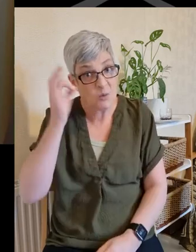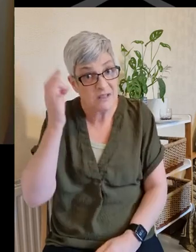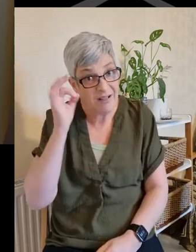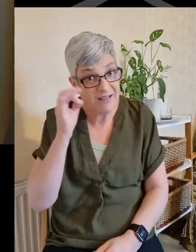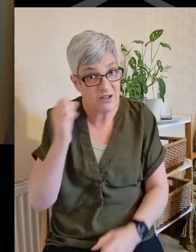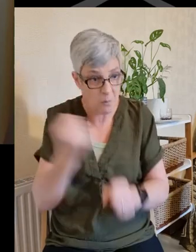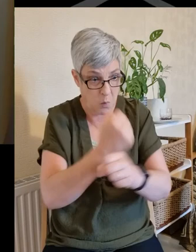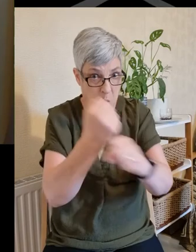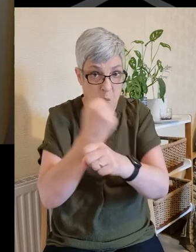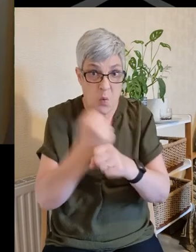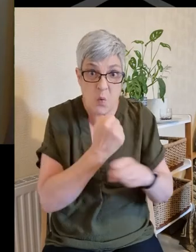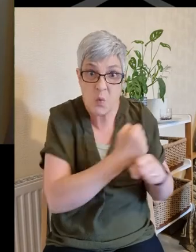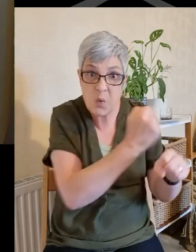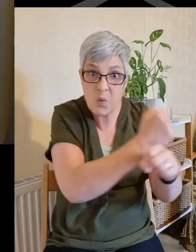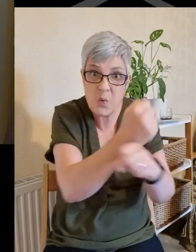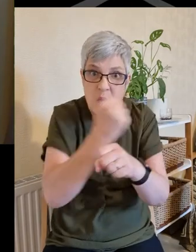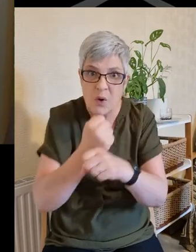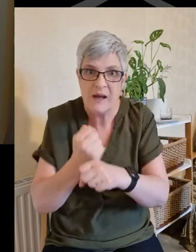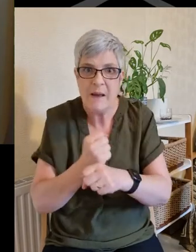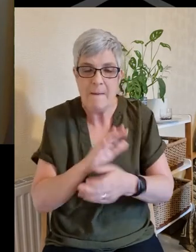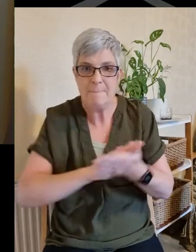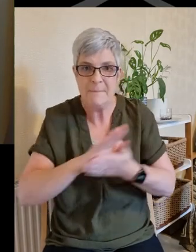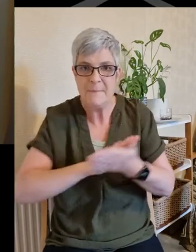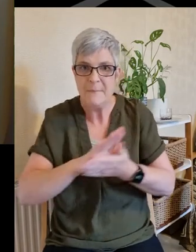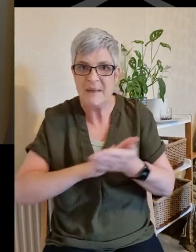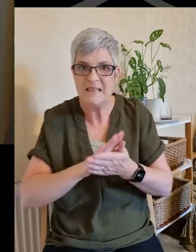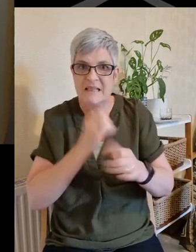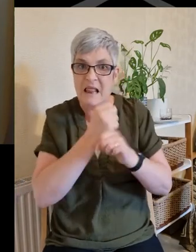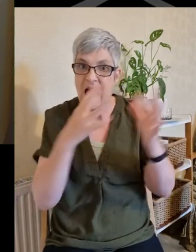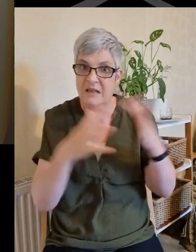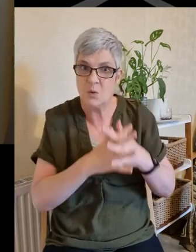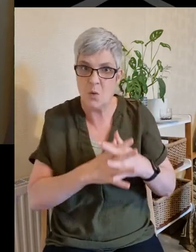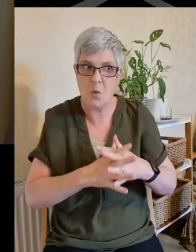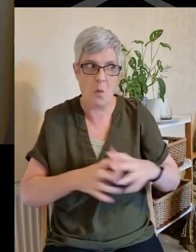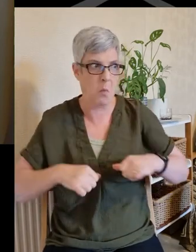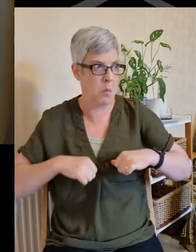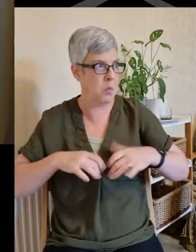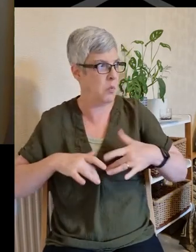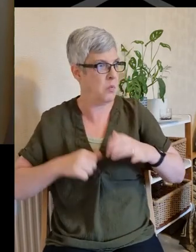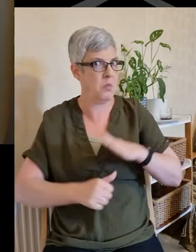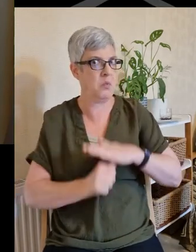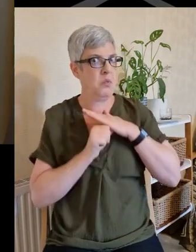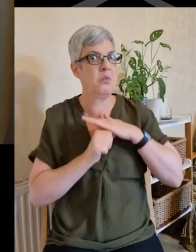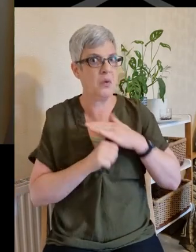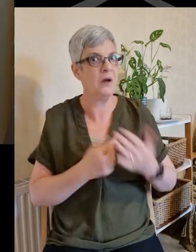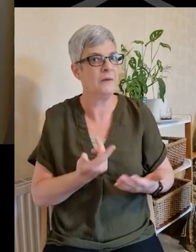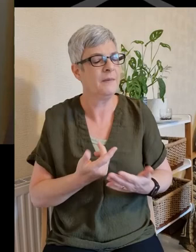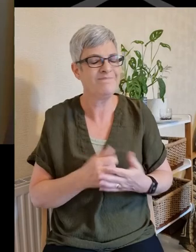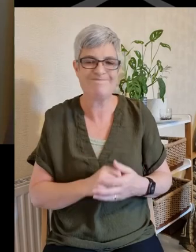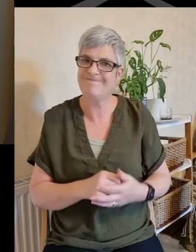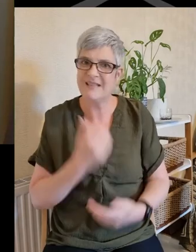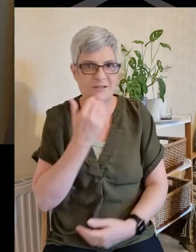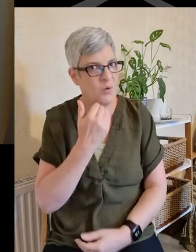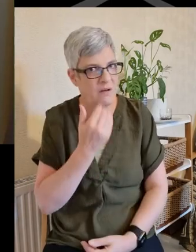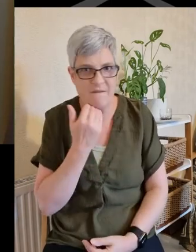centre so that the delegates will get a good impression of the city. Lord, good impressions are not